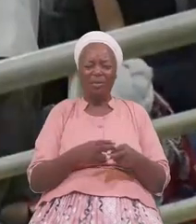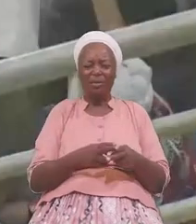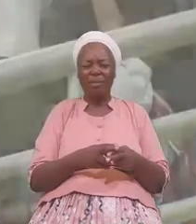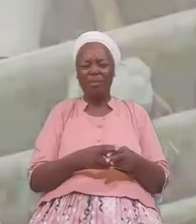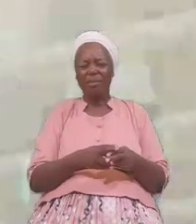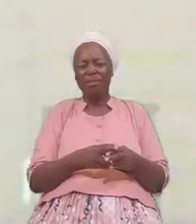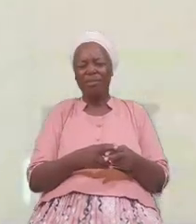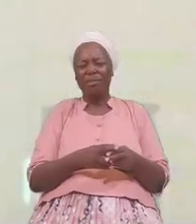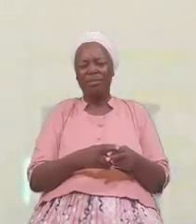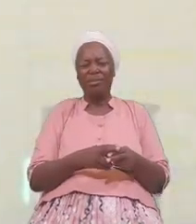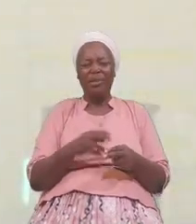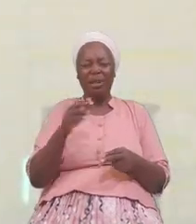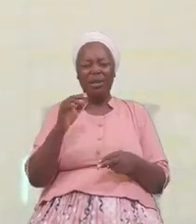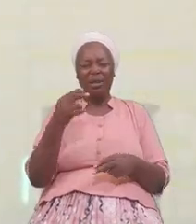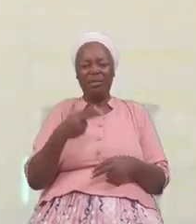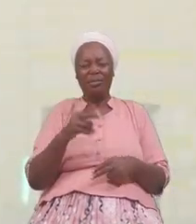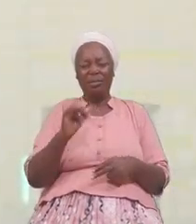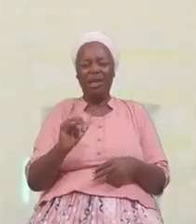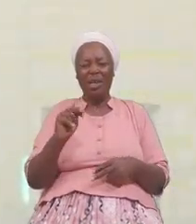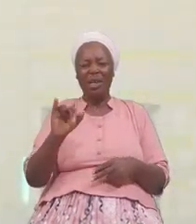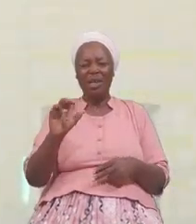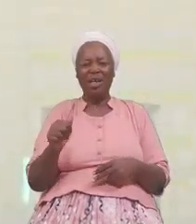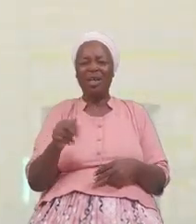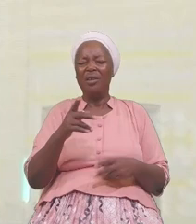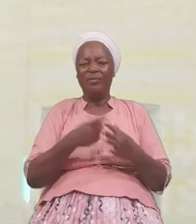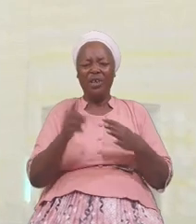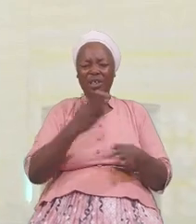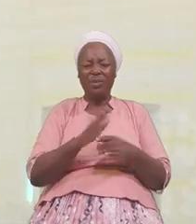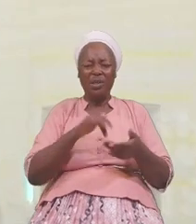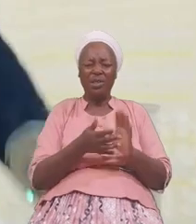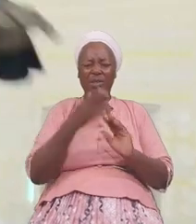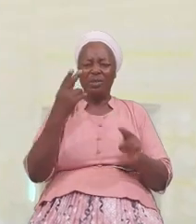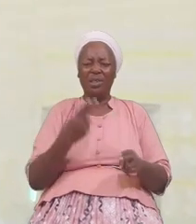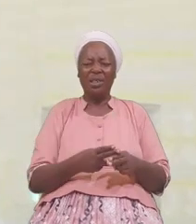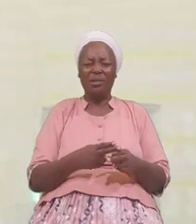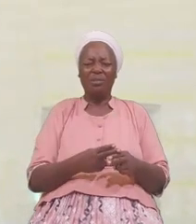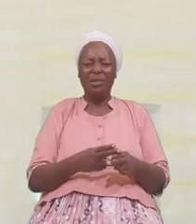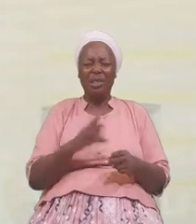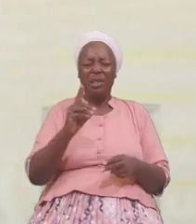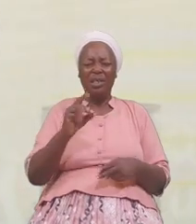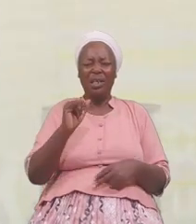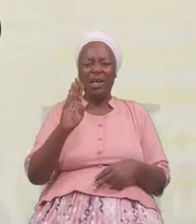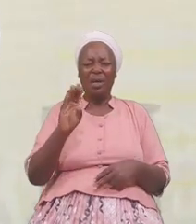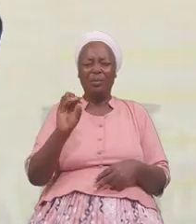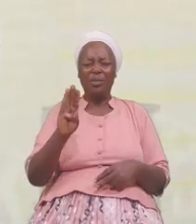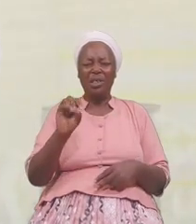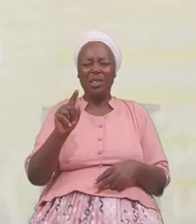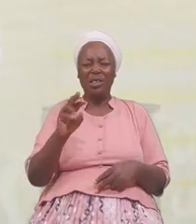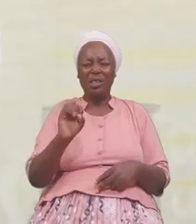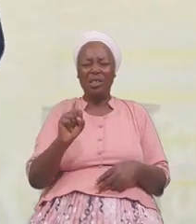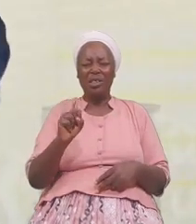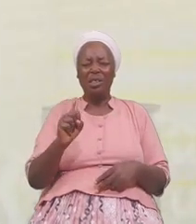Anemia, vanish away in Jesus' name. diabetes, frequent